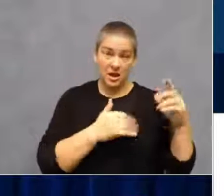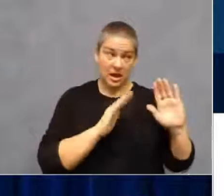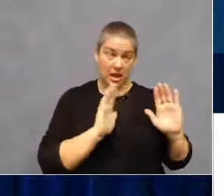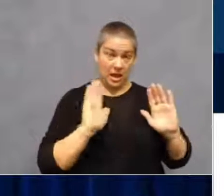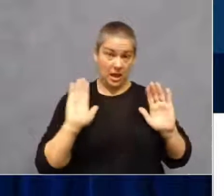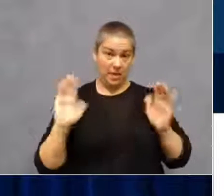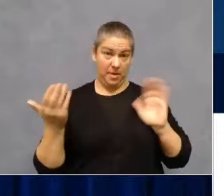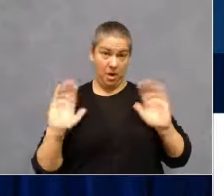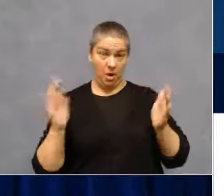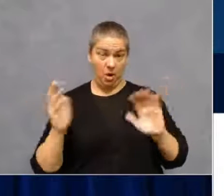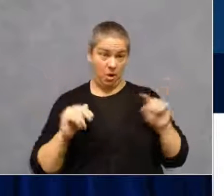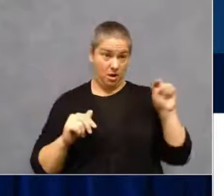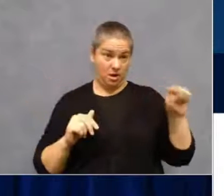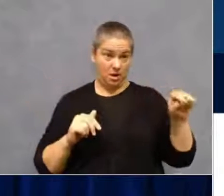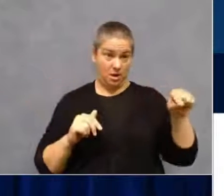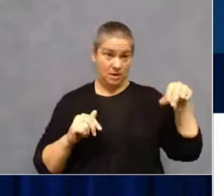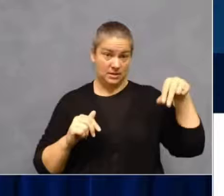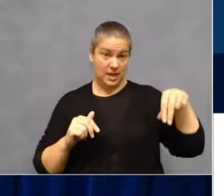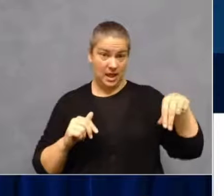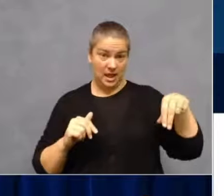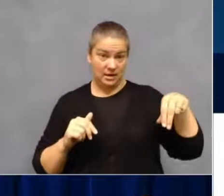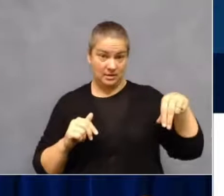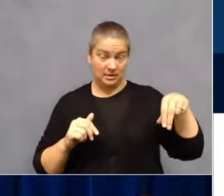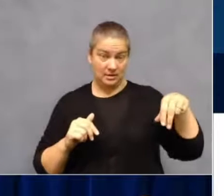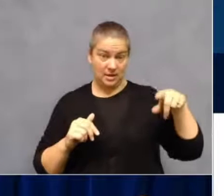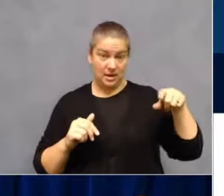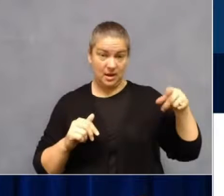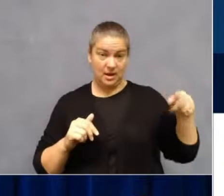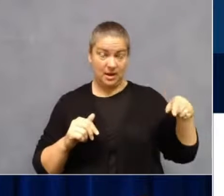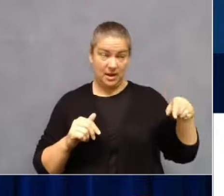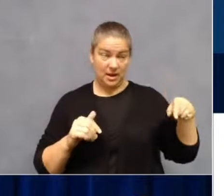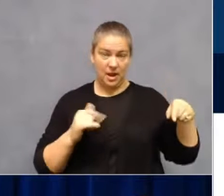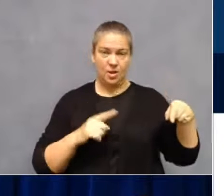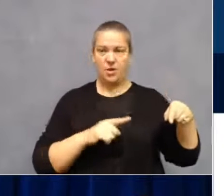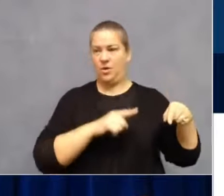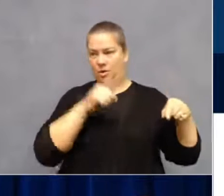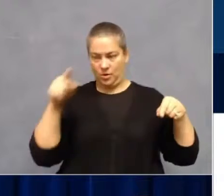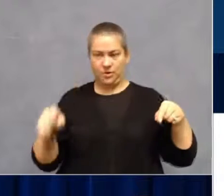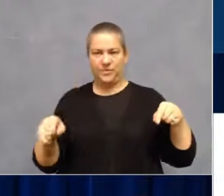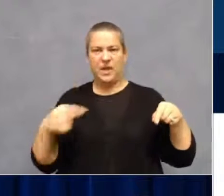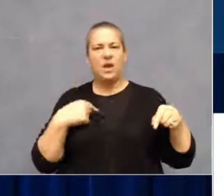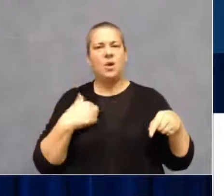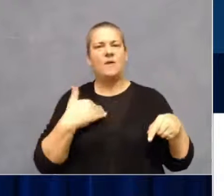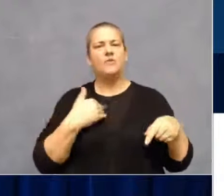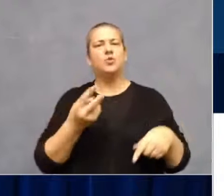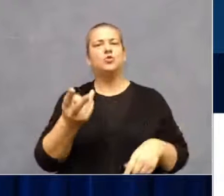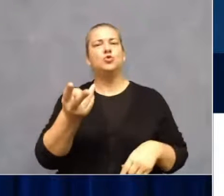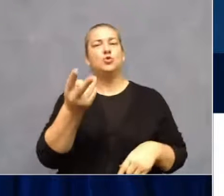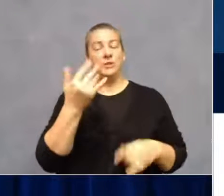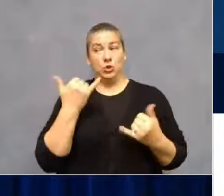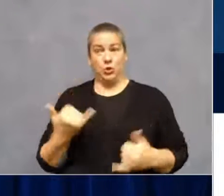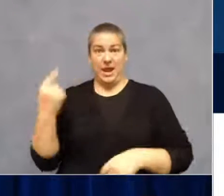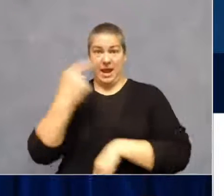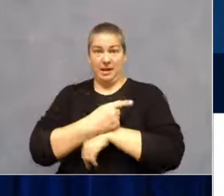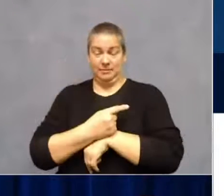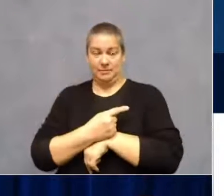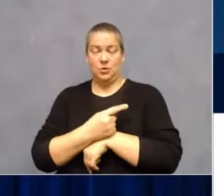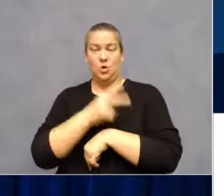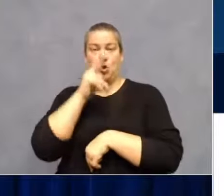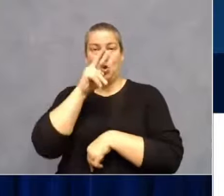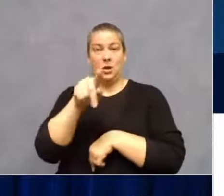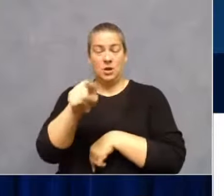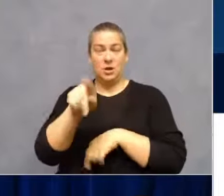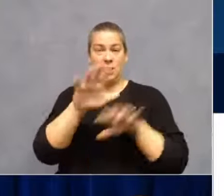the slide that was just up. So we've got this divided in two categories. Today, if you look to the right of the screen, we're